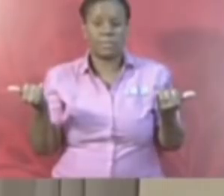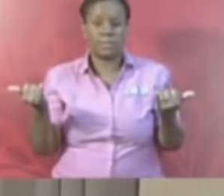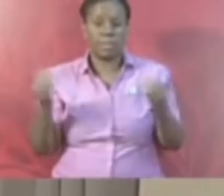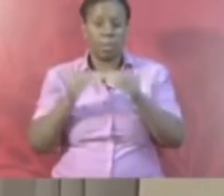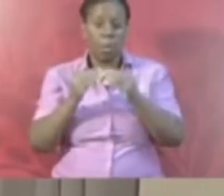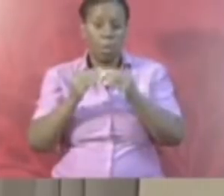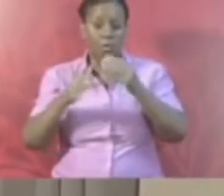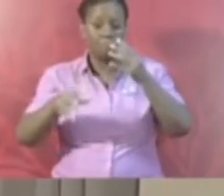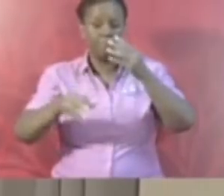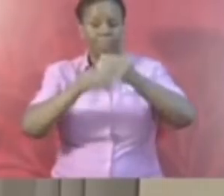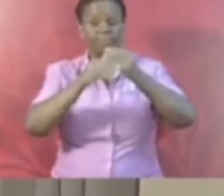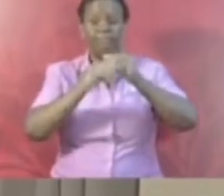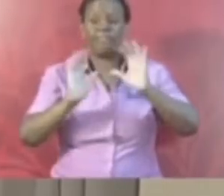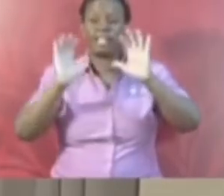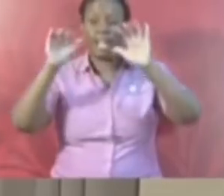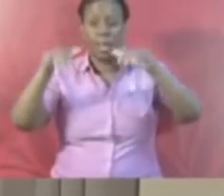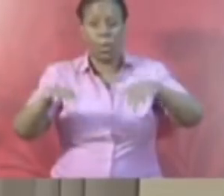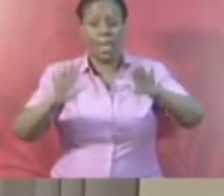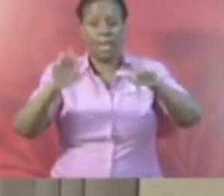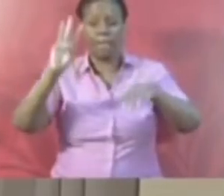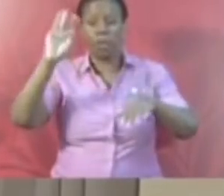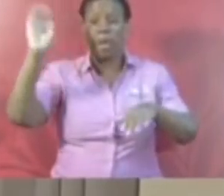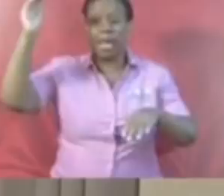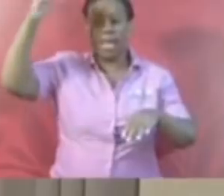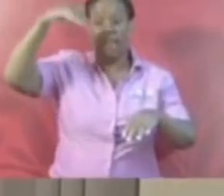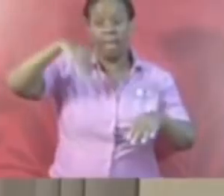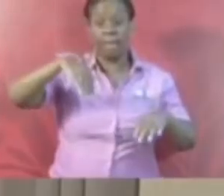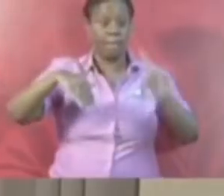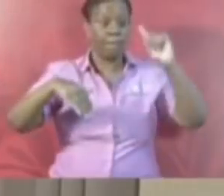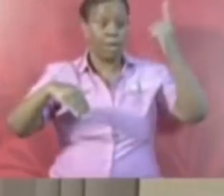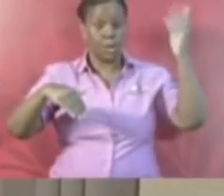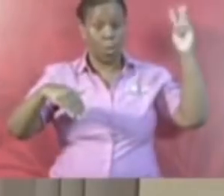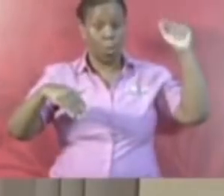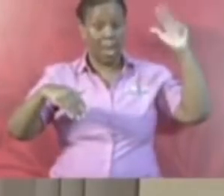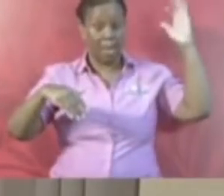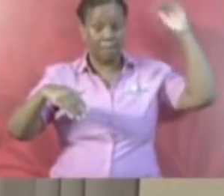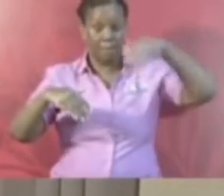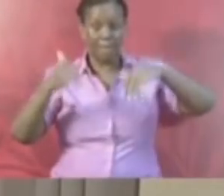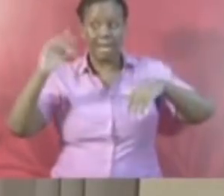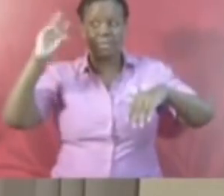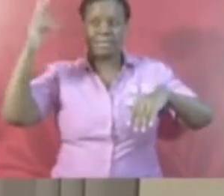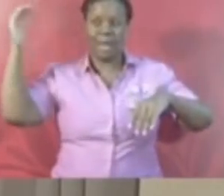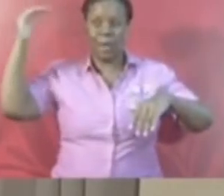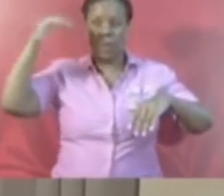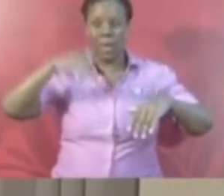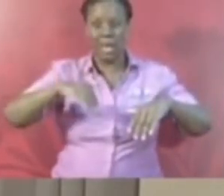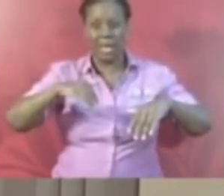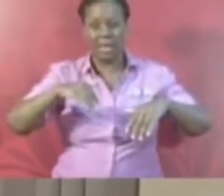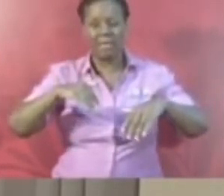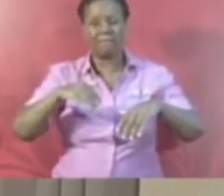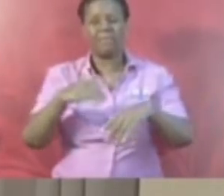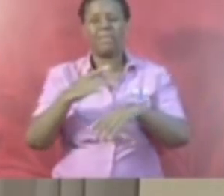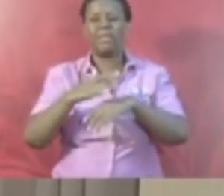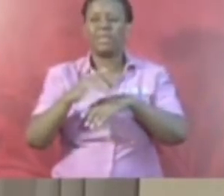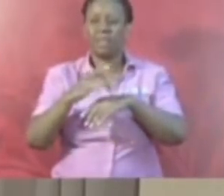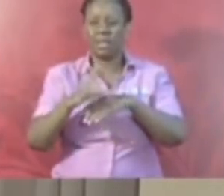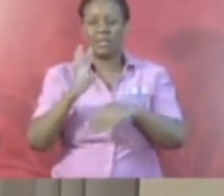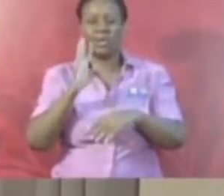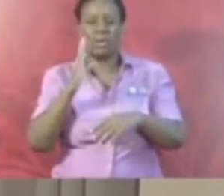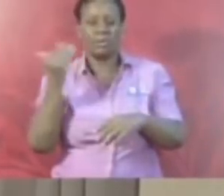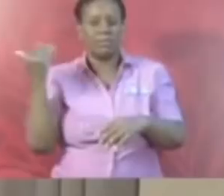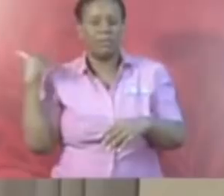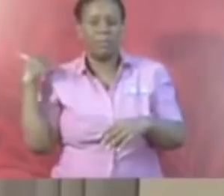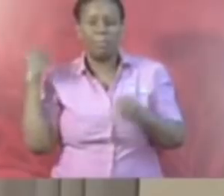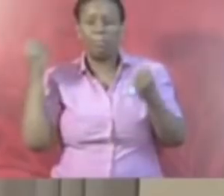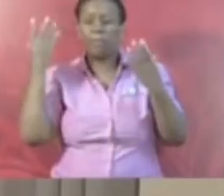each wave becomes smaller than the previous wave. I would have indicated at an earlier press conference that many countries around